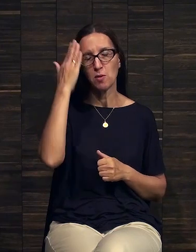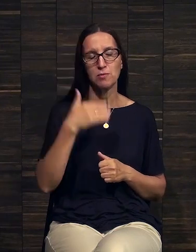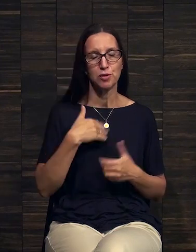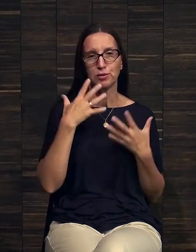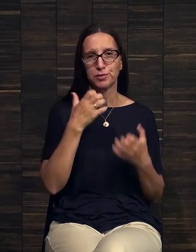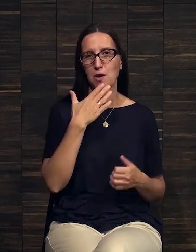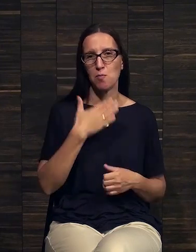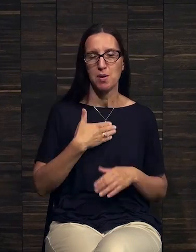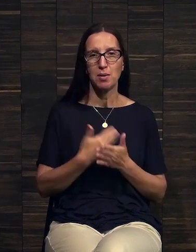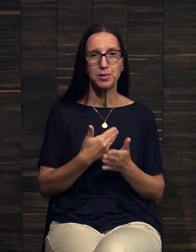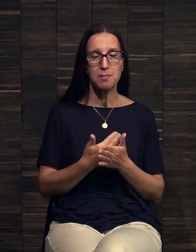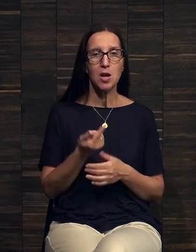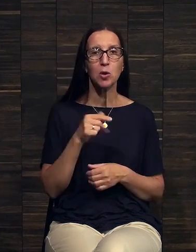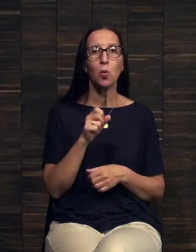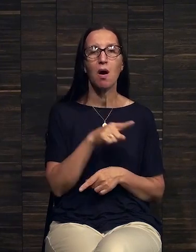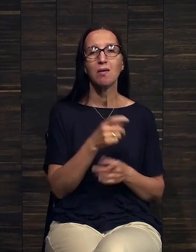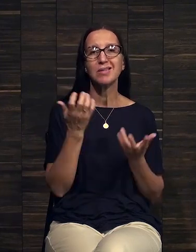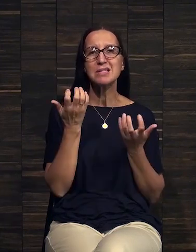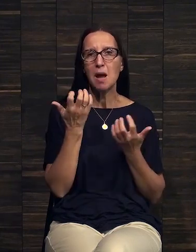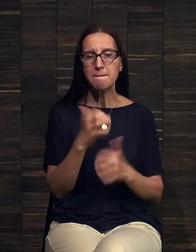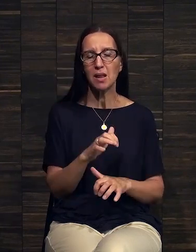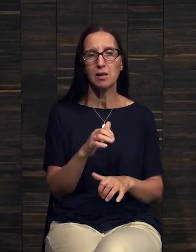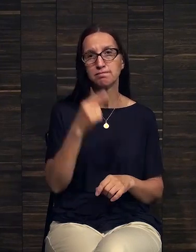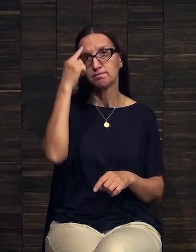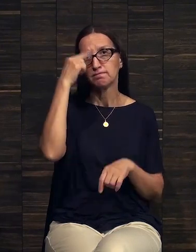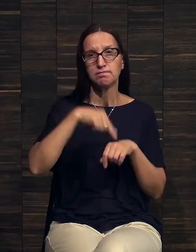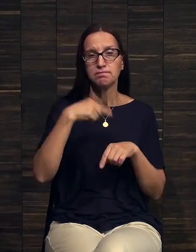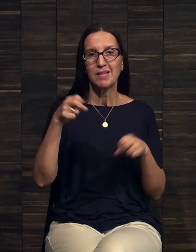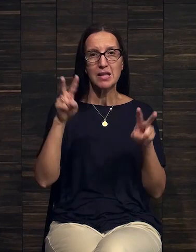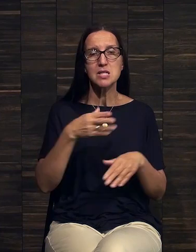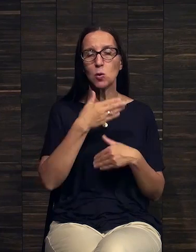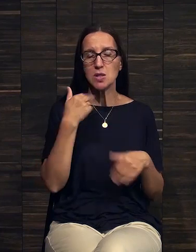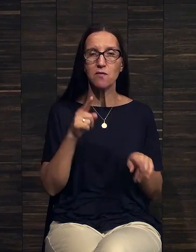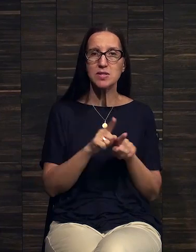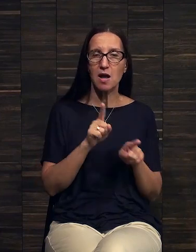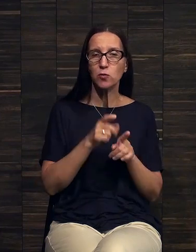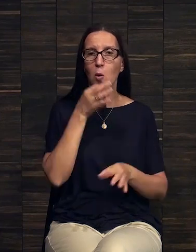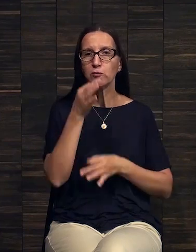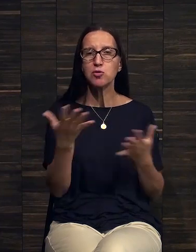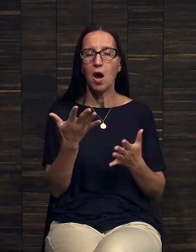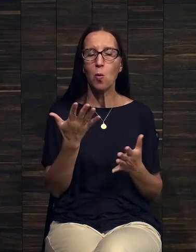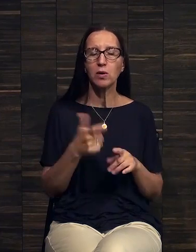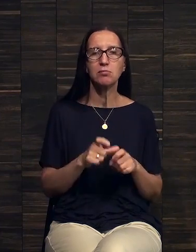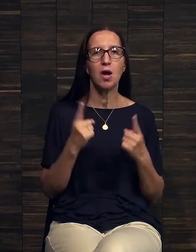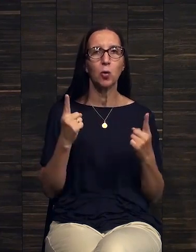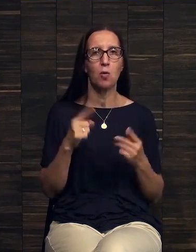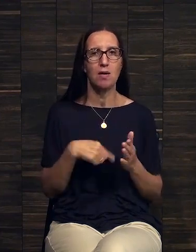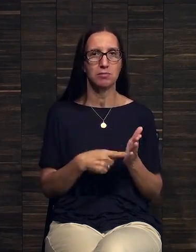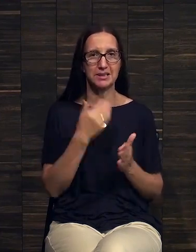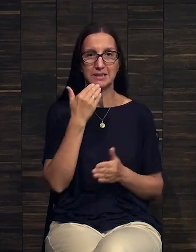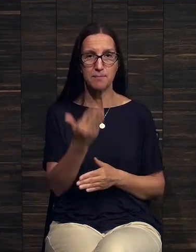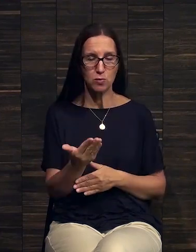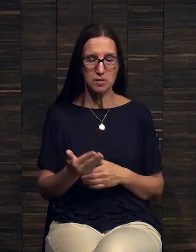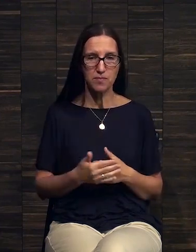became super natural. And even unconsciously, it still responds